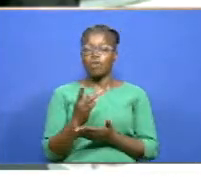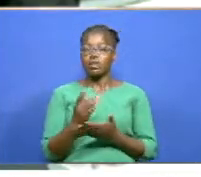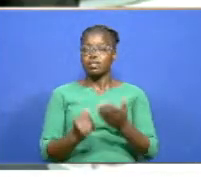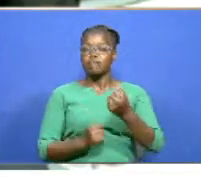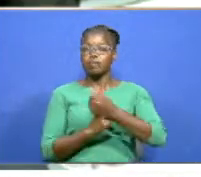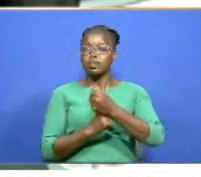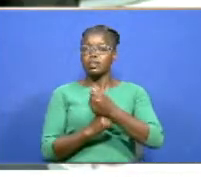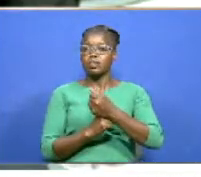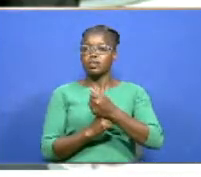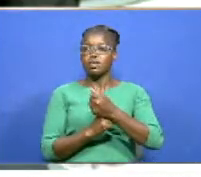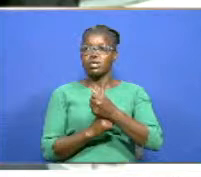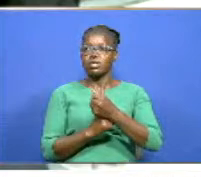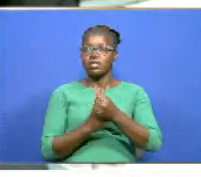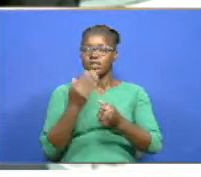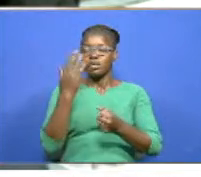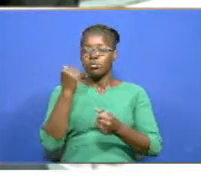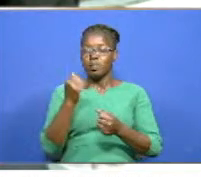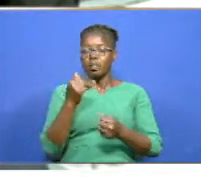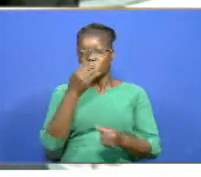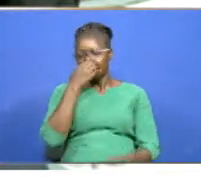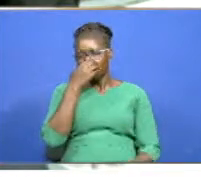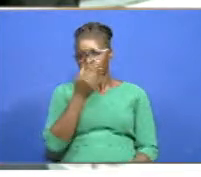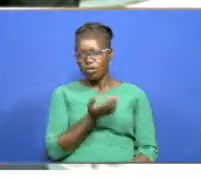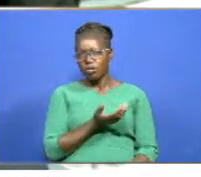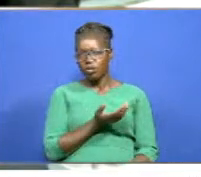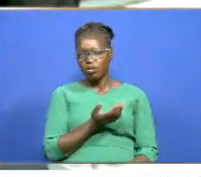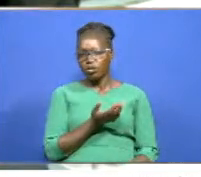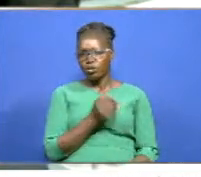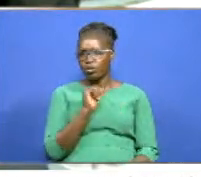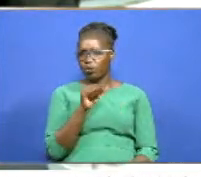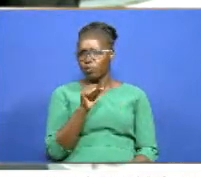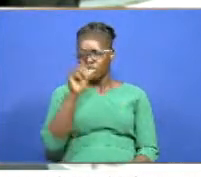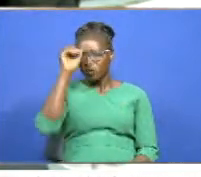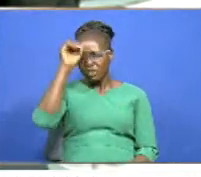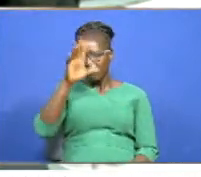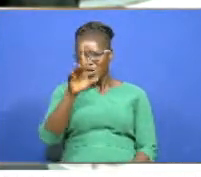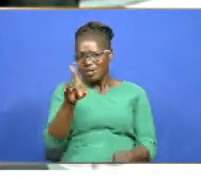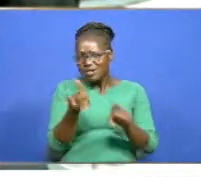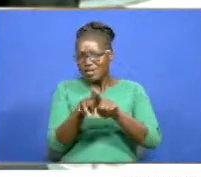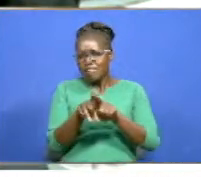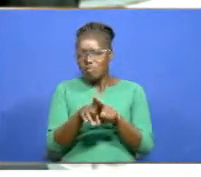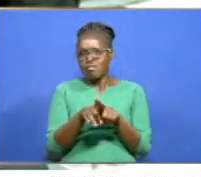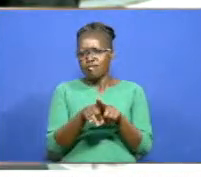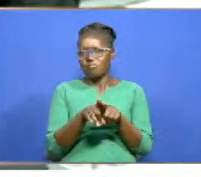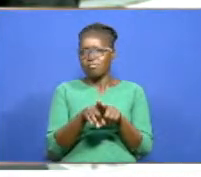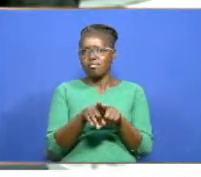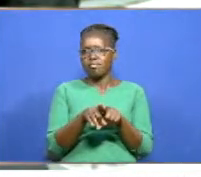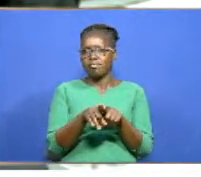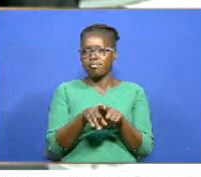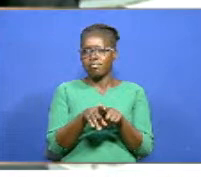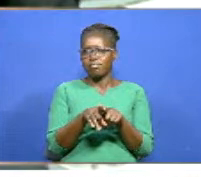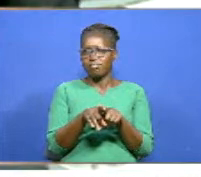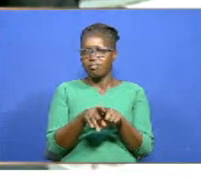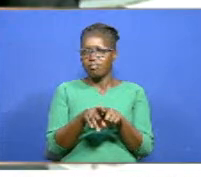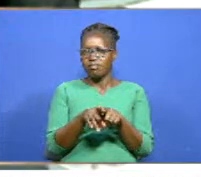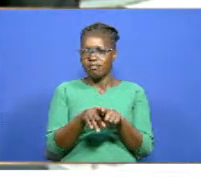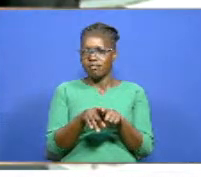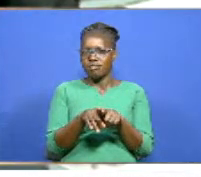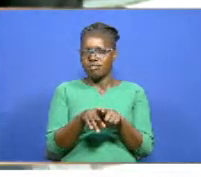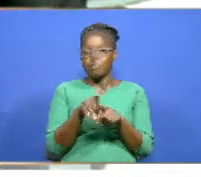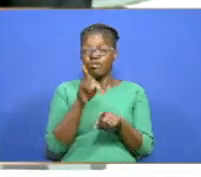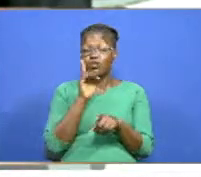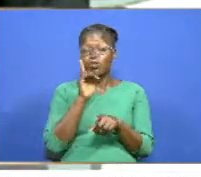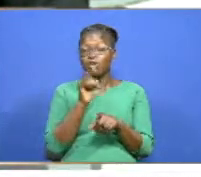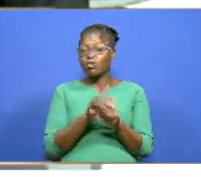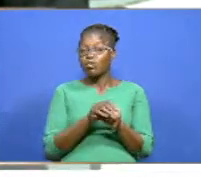the DP. Yes. Could we see such a surprise when we go to the ballot tomorrow? Hold the